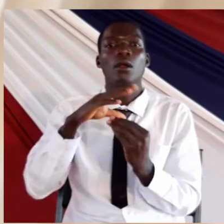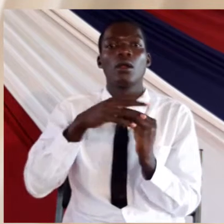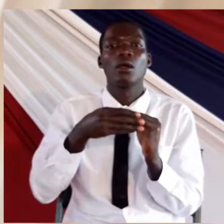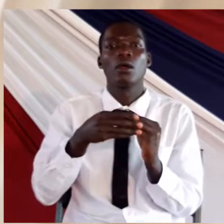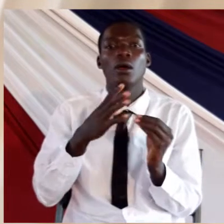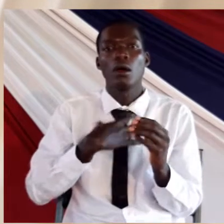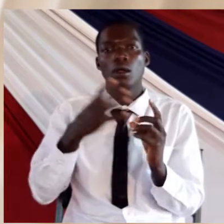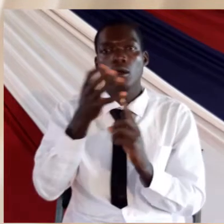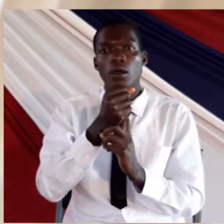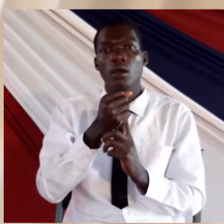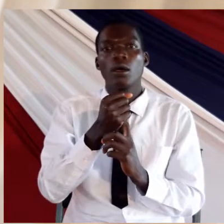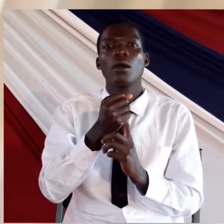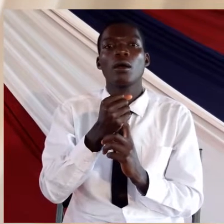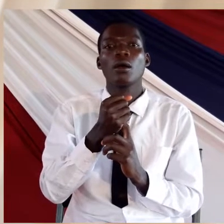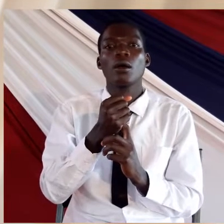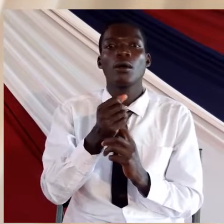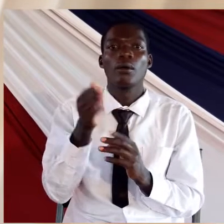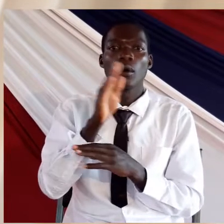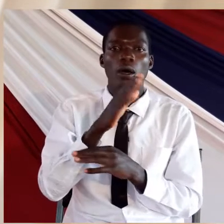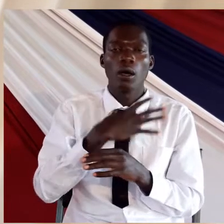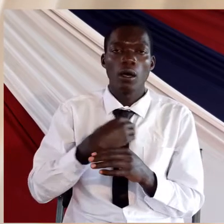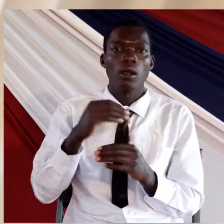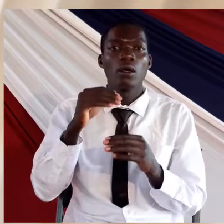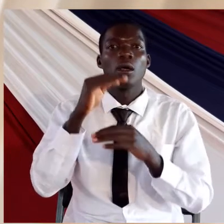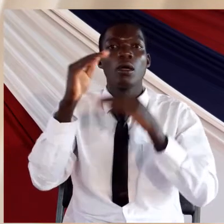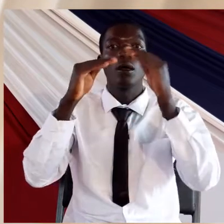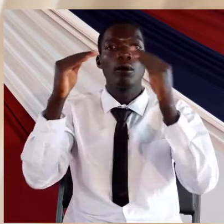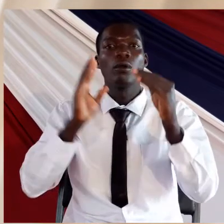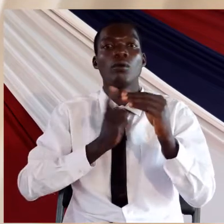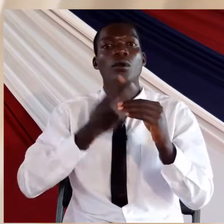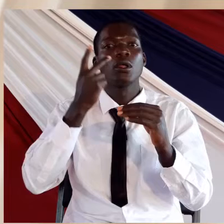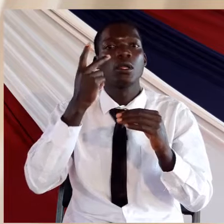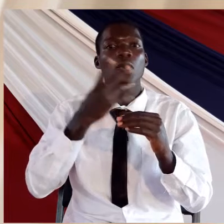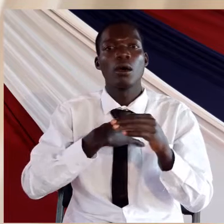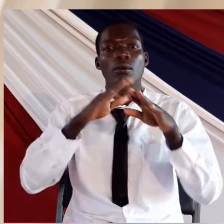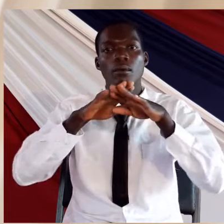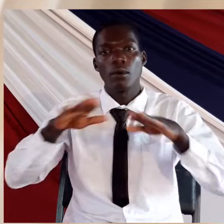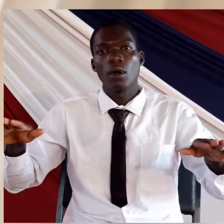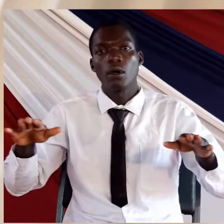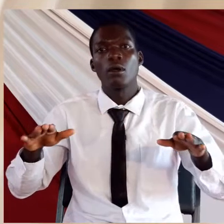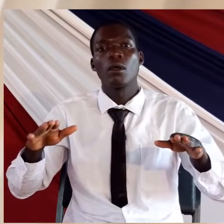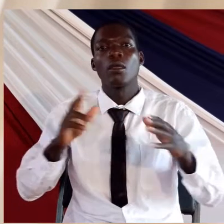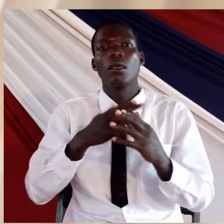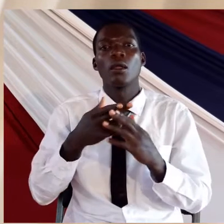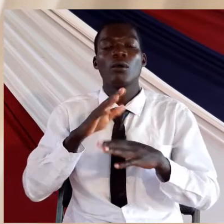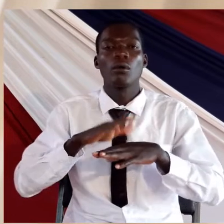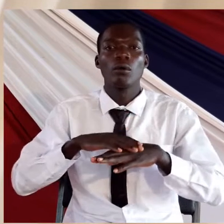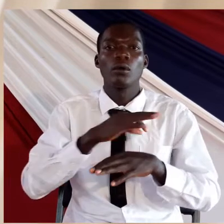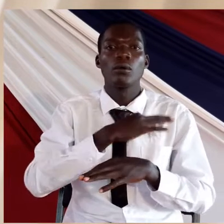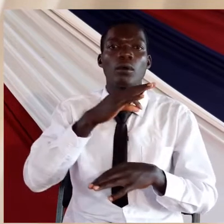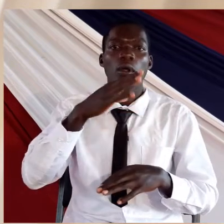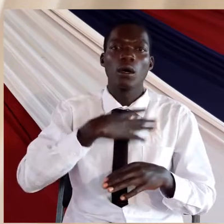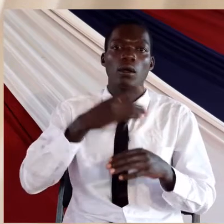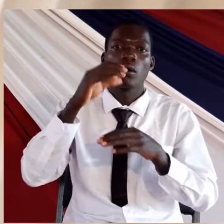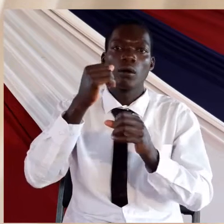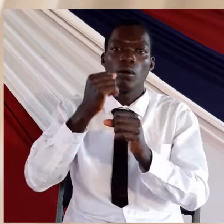The architect behind the heavens that we see, mm-hmm, and the firmament. You look at a beautiful work of